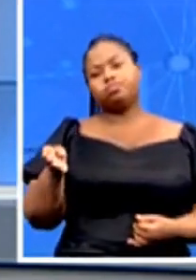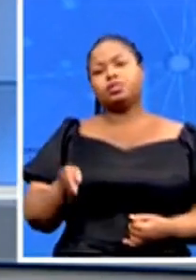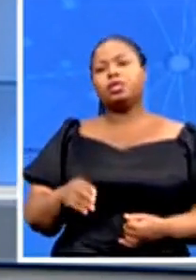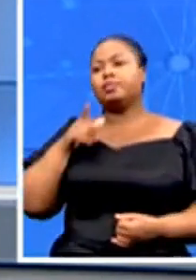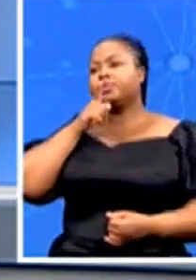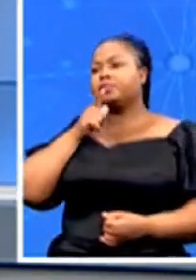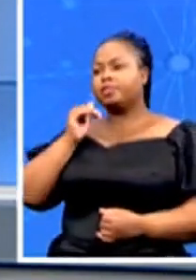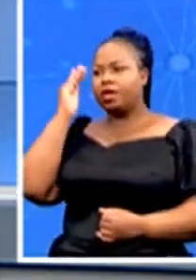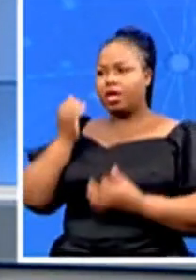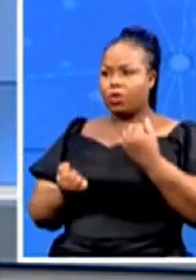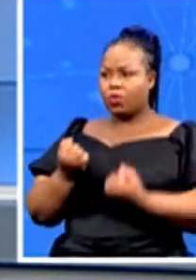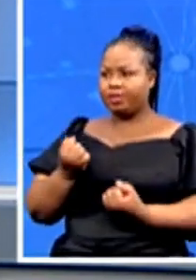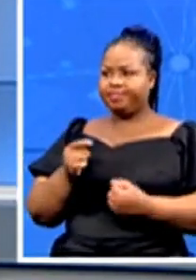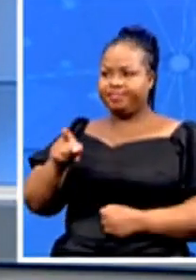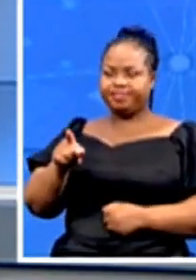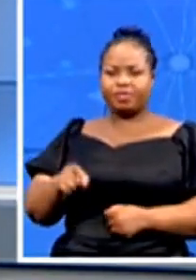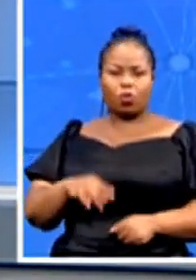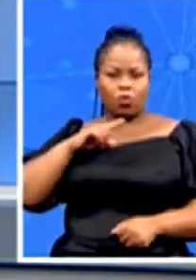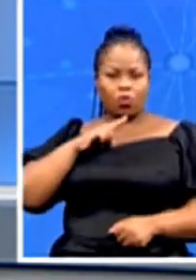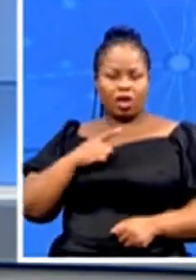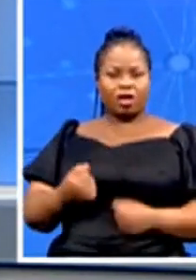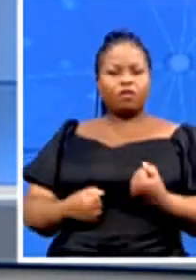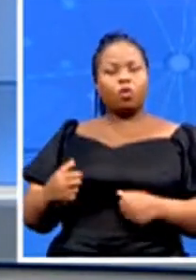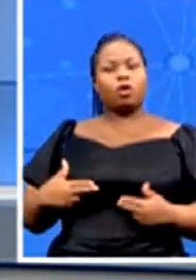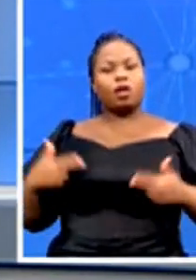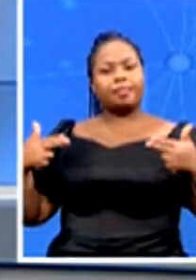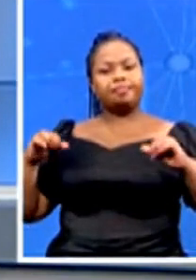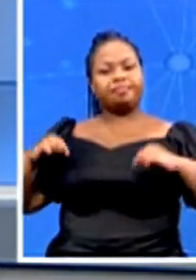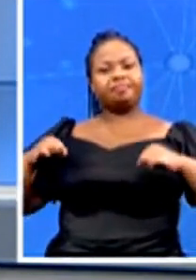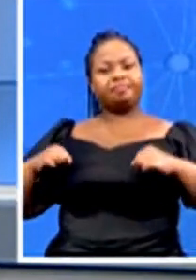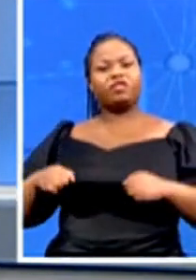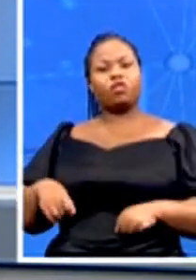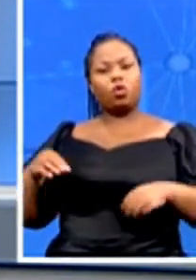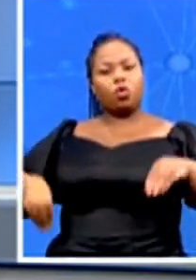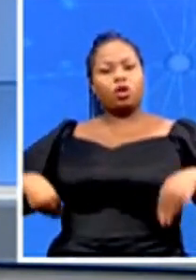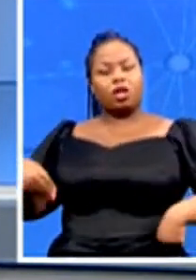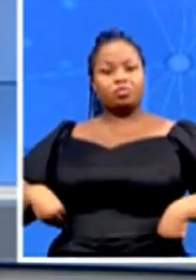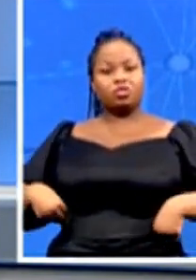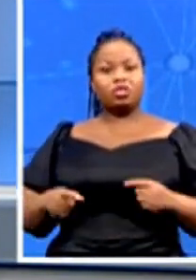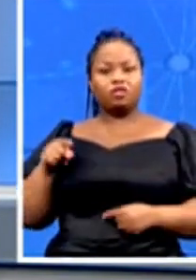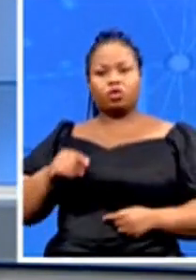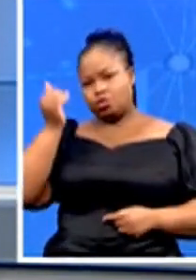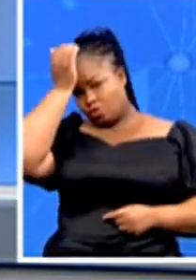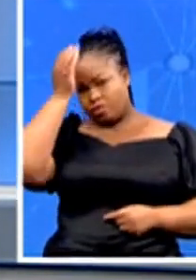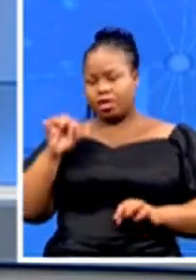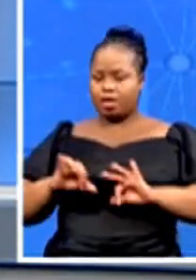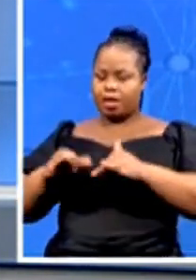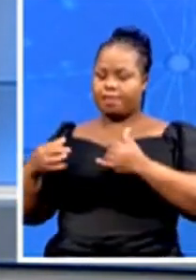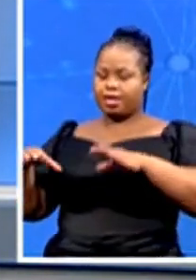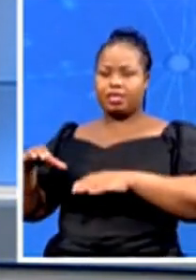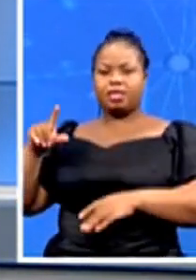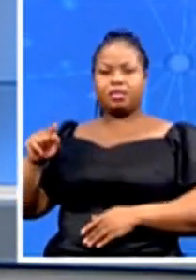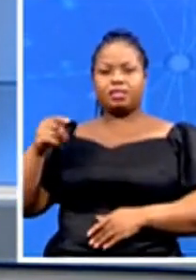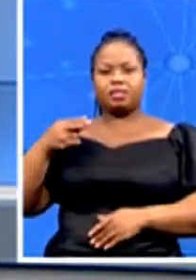The arms deal corruption trial of former President Jacob Zuma and French arms dealer Thales. The corruption case has already been postponed twice because